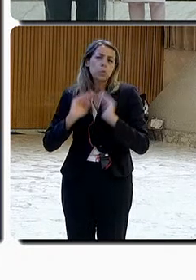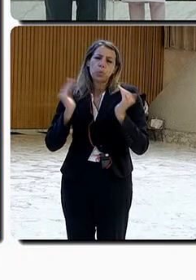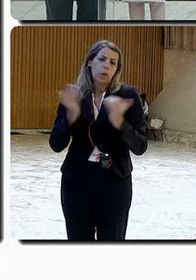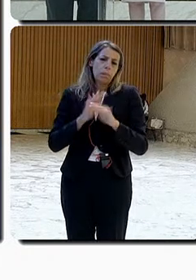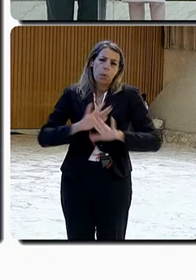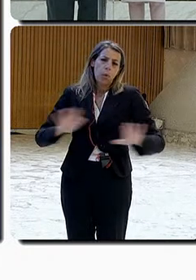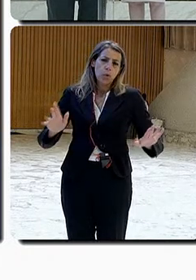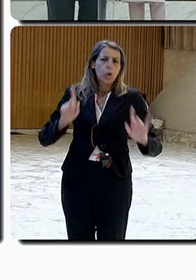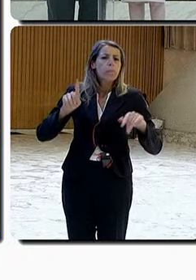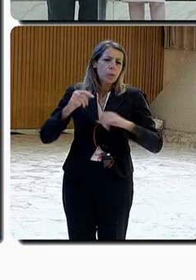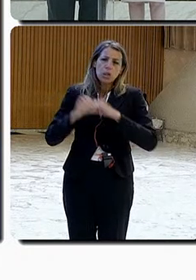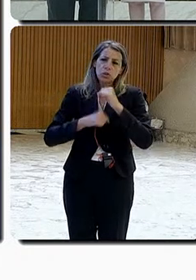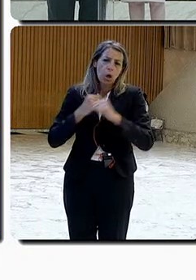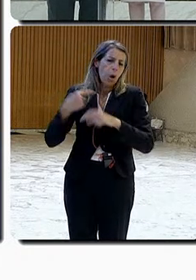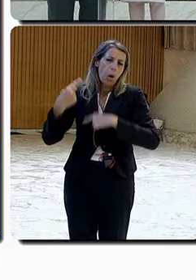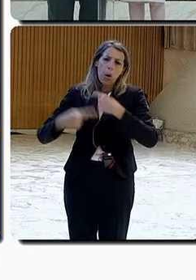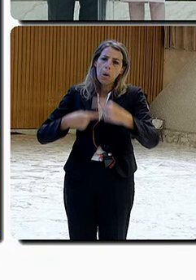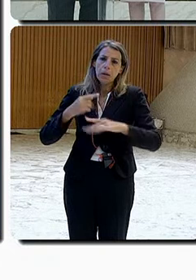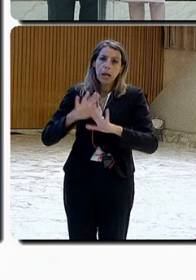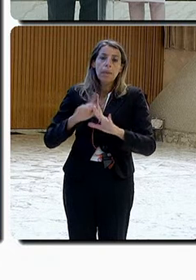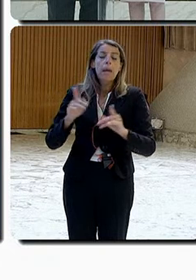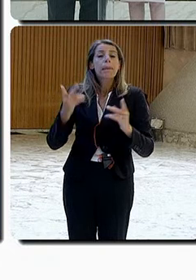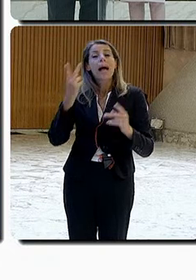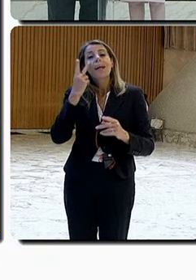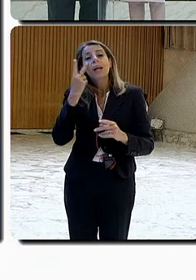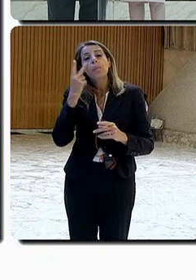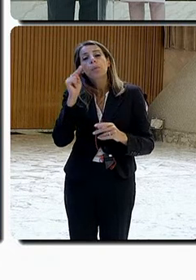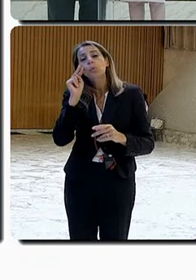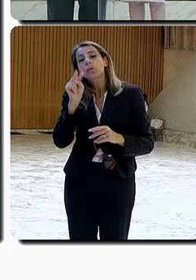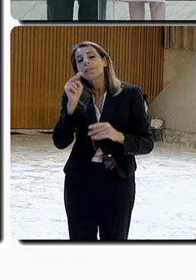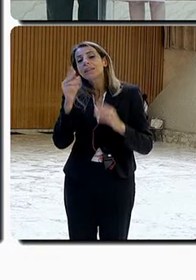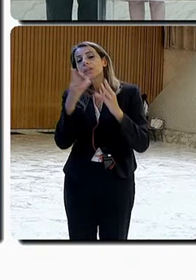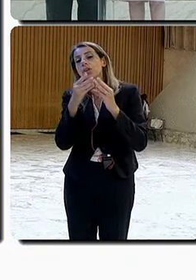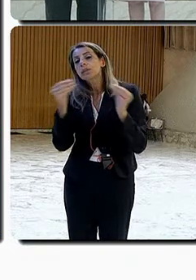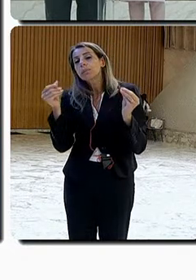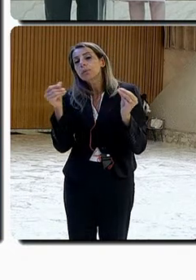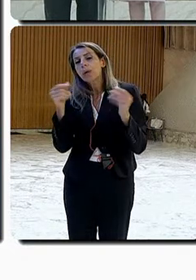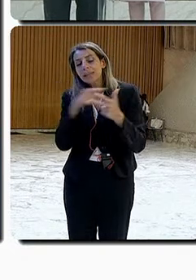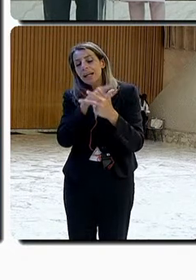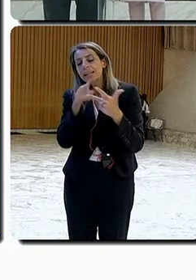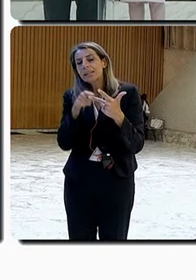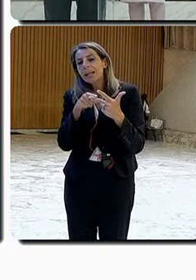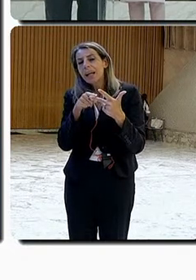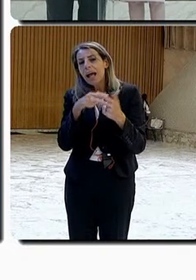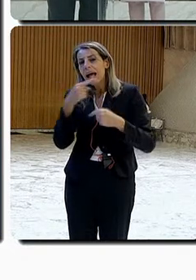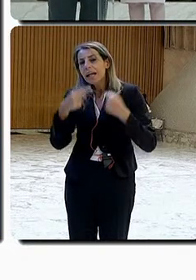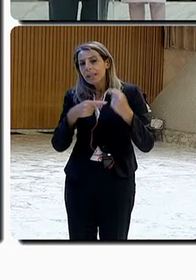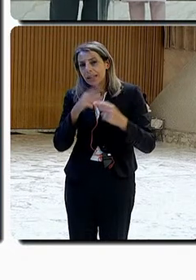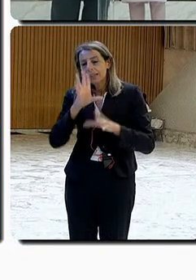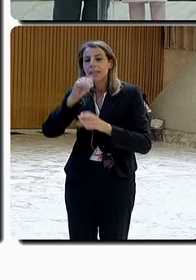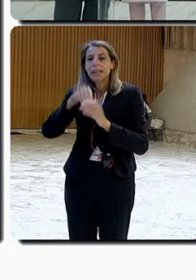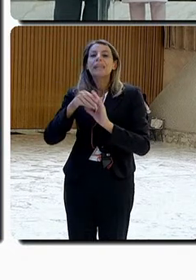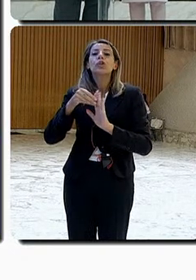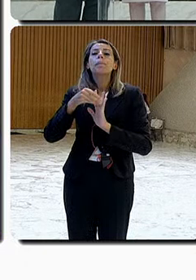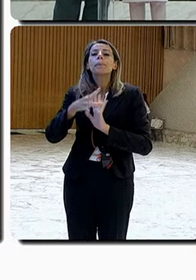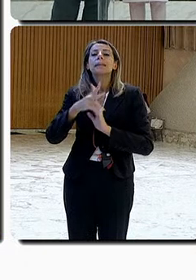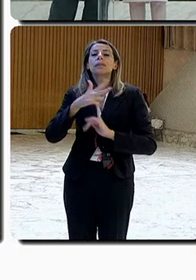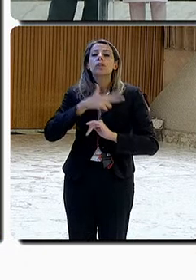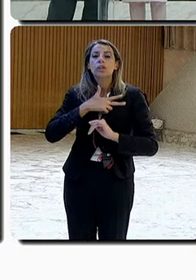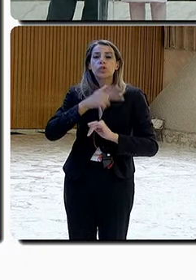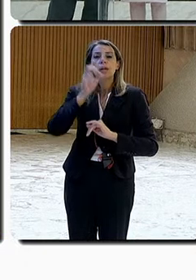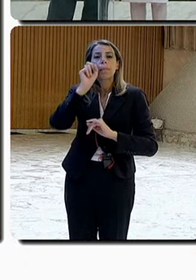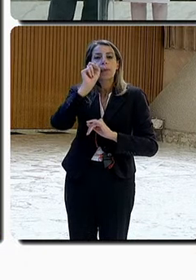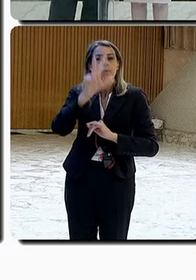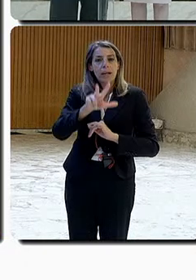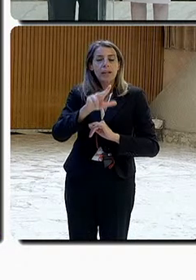On a spiritual level, these rites are rooted in the priestly, prophetic, and royal missions of baptism,